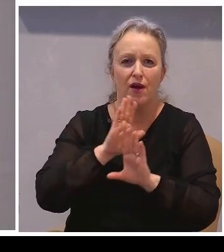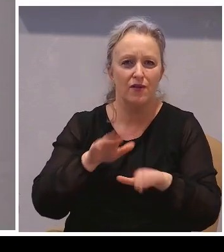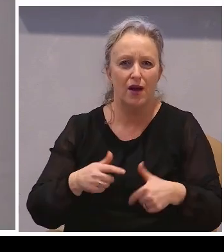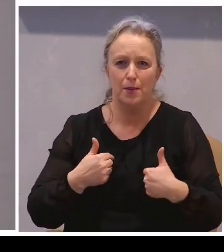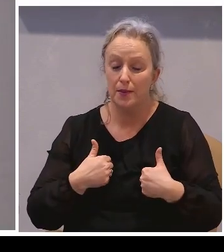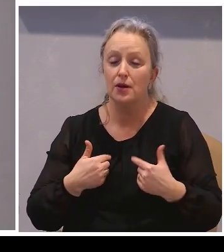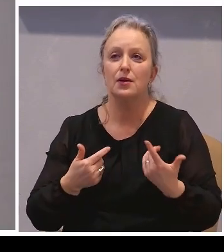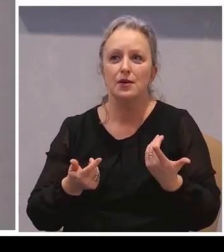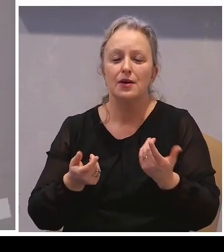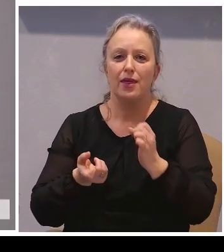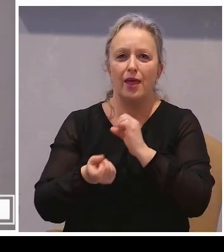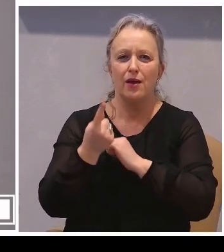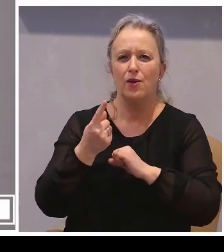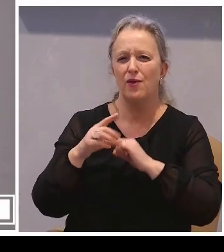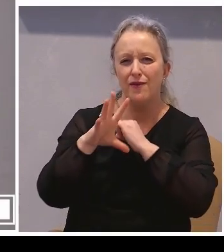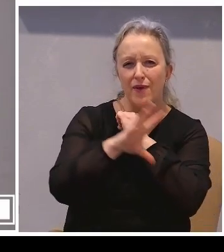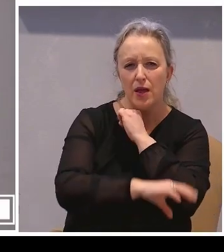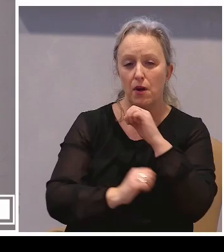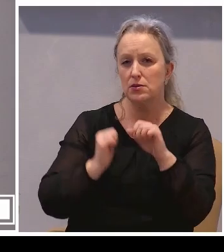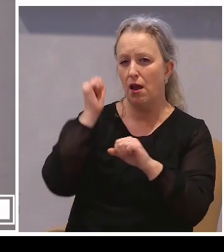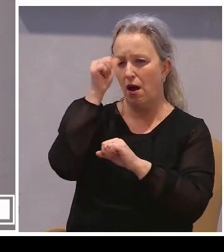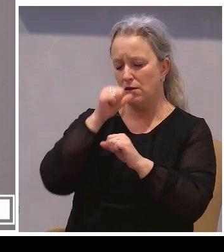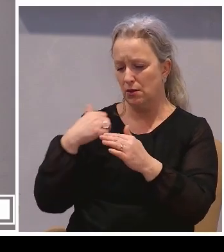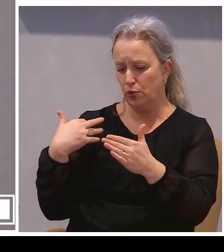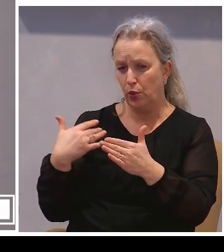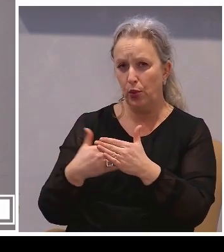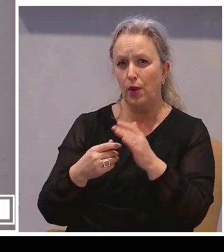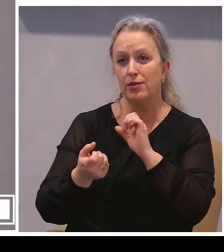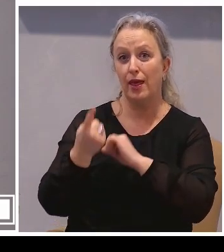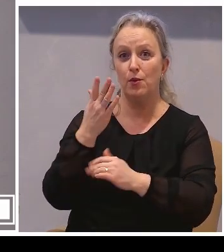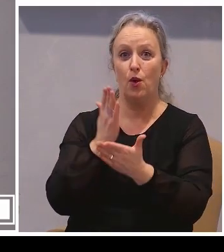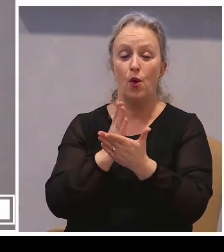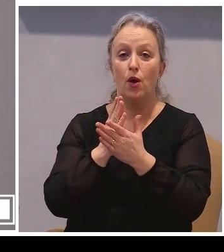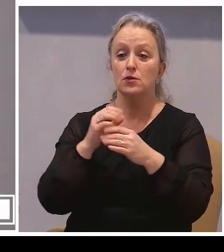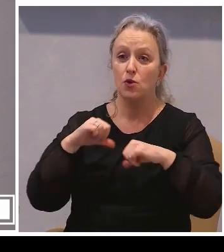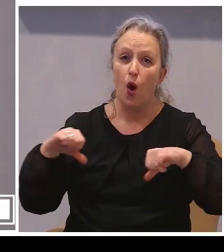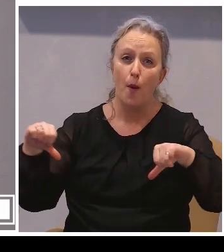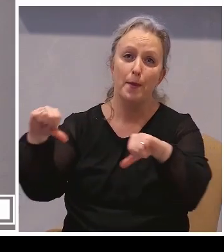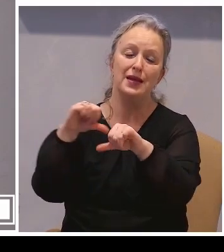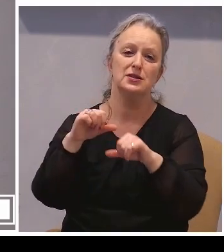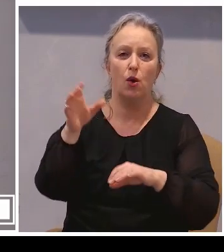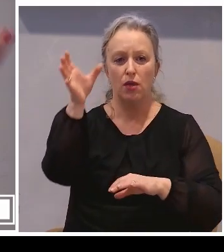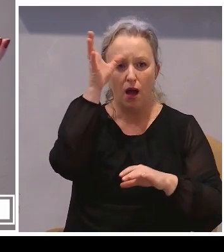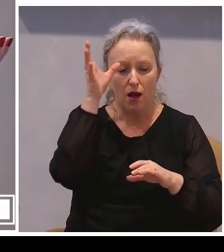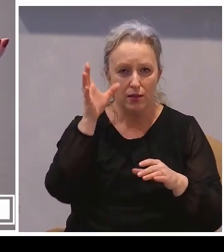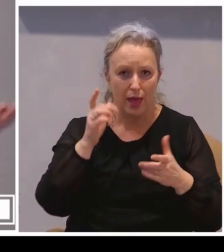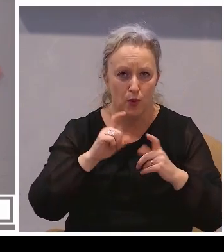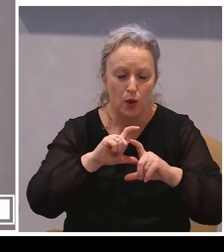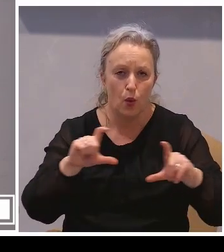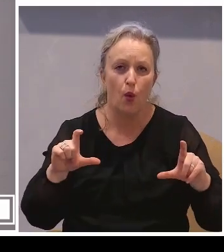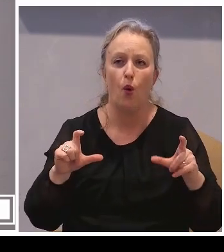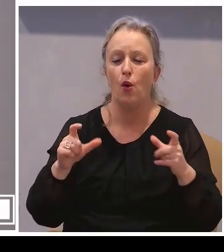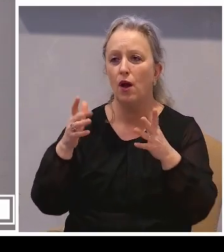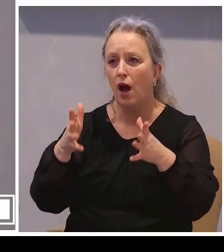on networks. tekkinud siin viimastel aastatel. This is something that has Komisjoni emerged tasemel, akadeemia over the tasemel, past couple of years.